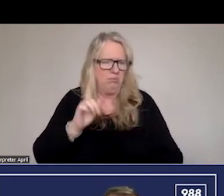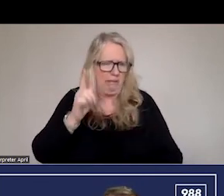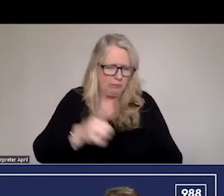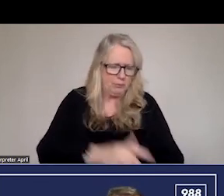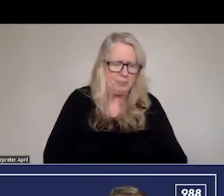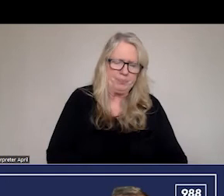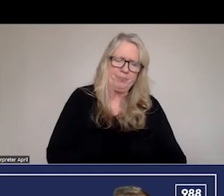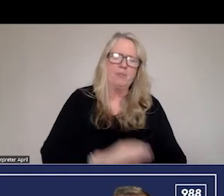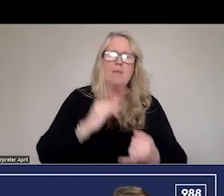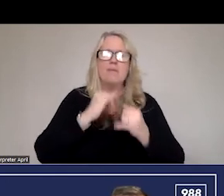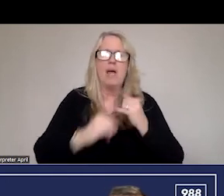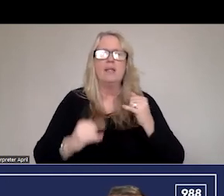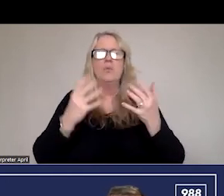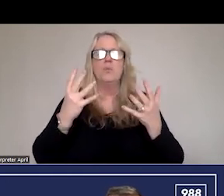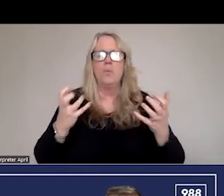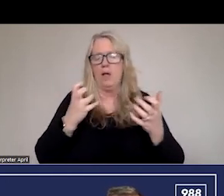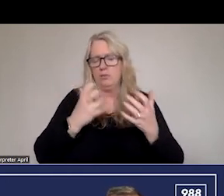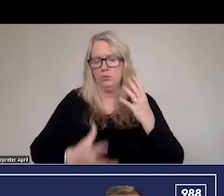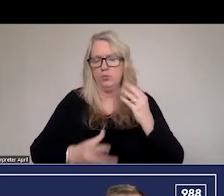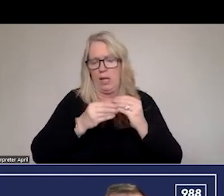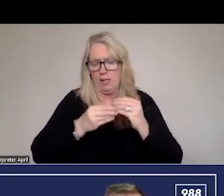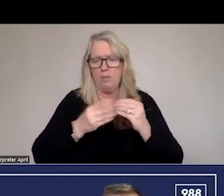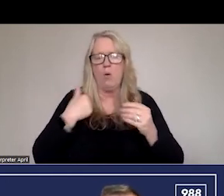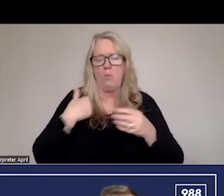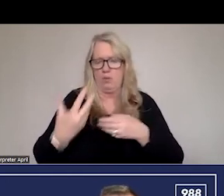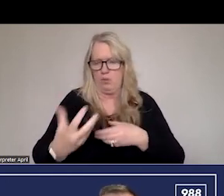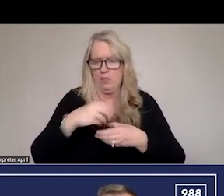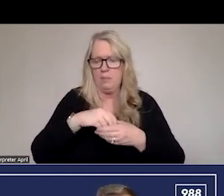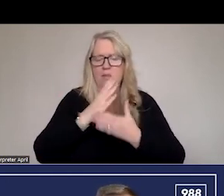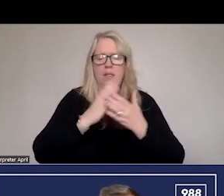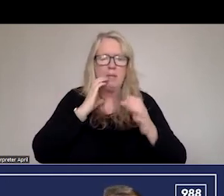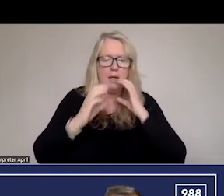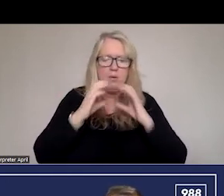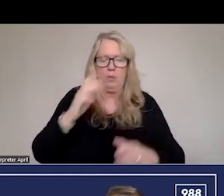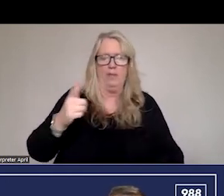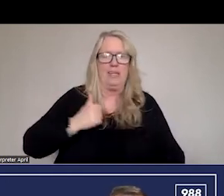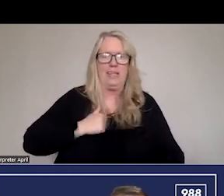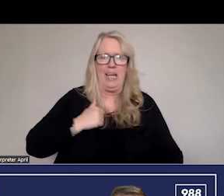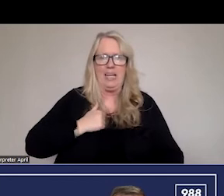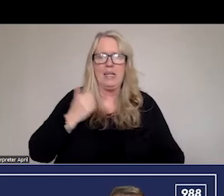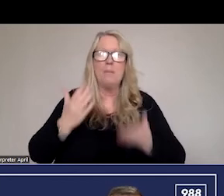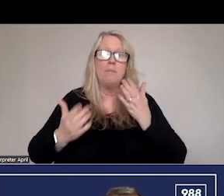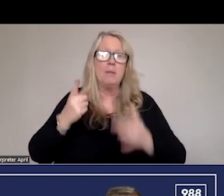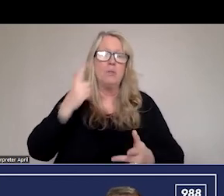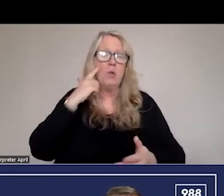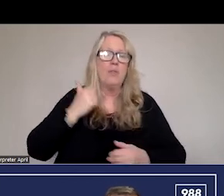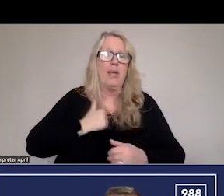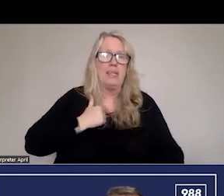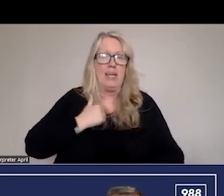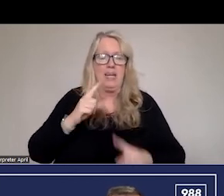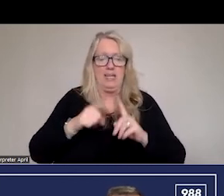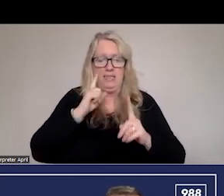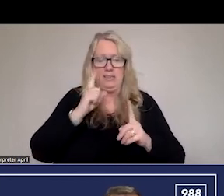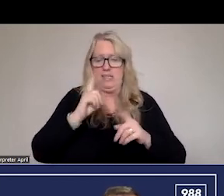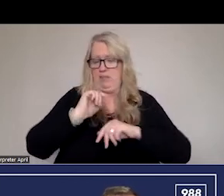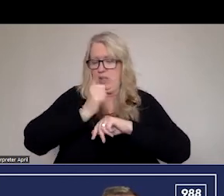then finally, wanted to flag that we are engaged in some conversations with Canada. You may be aware that Canada is also in the process of